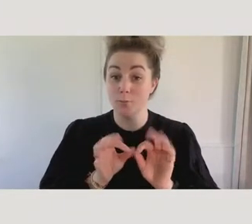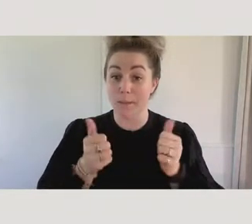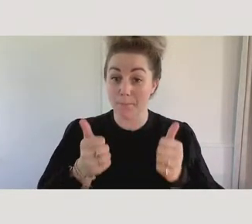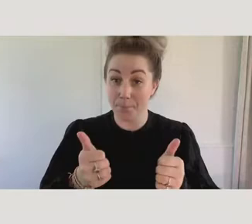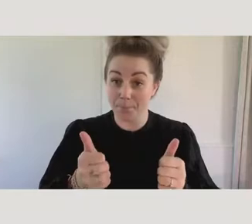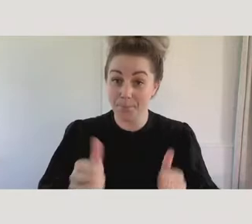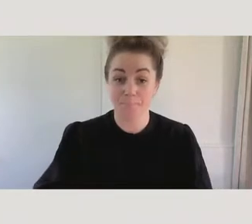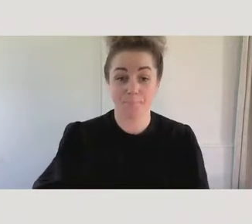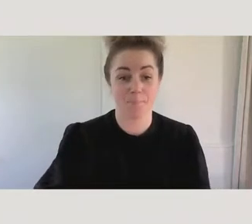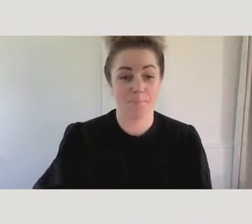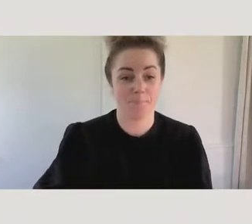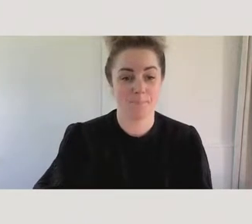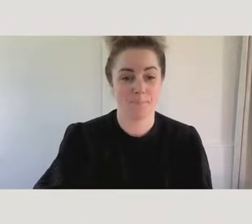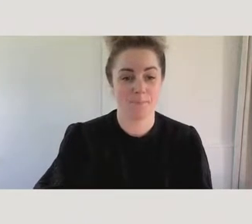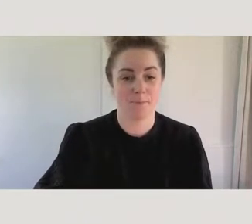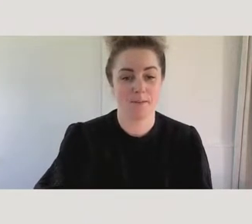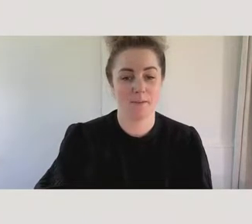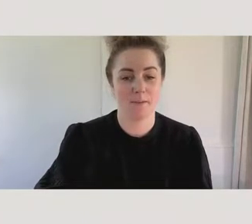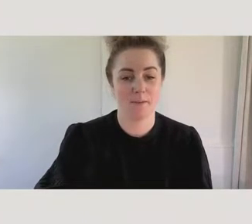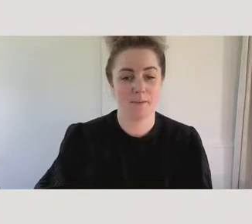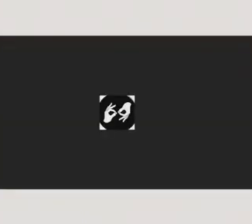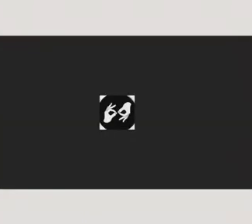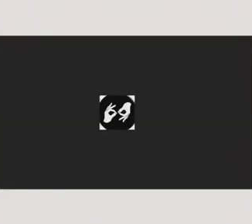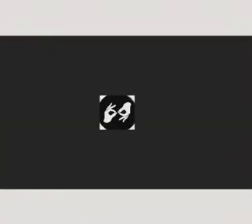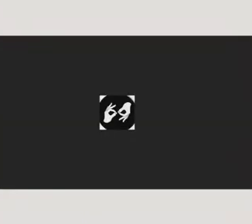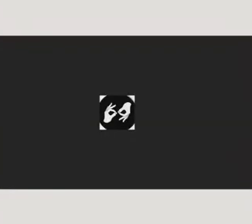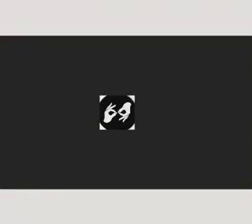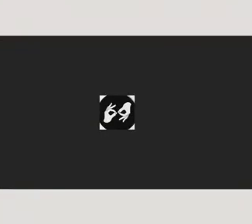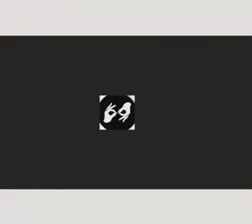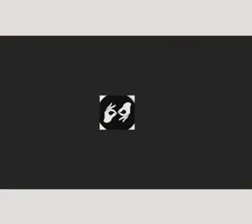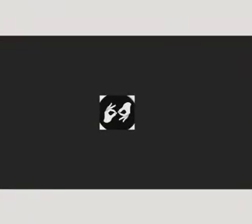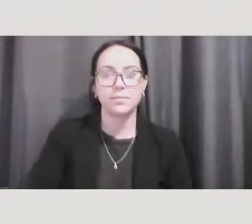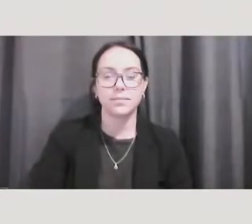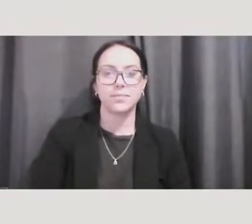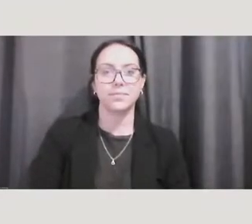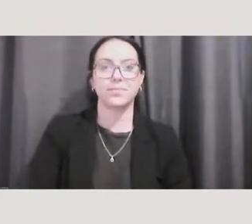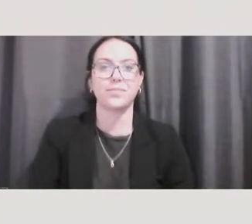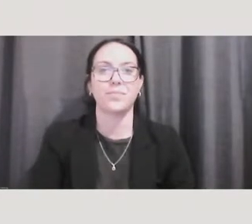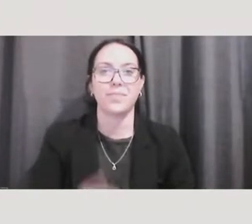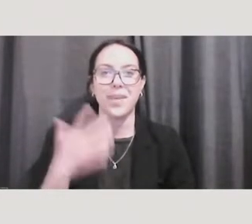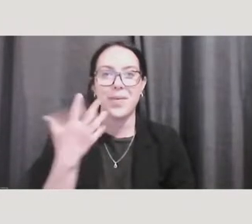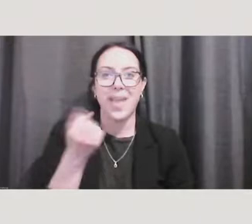if we can please have sevi Nua